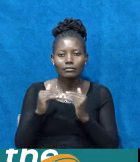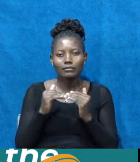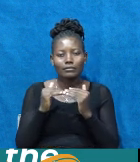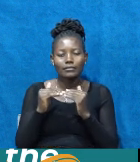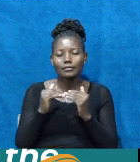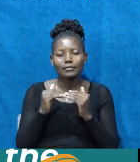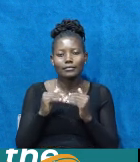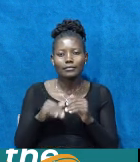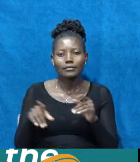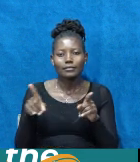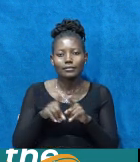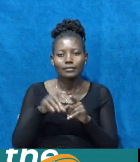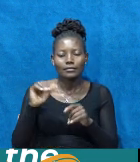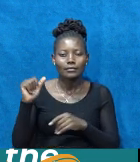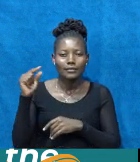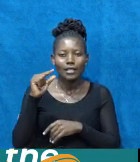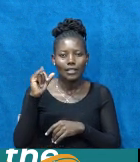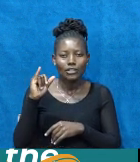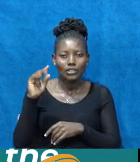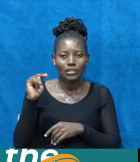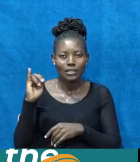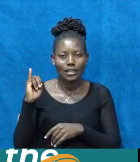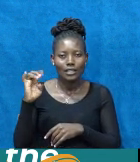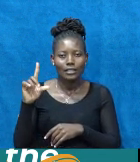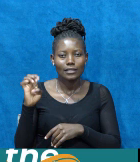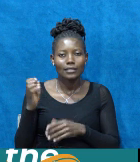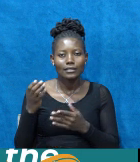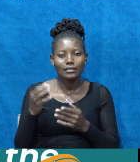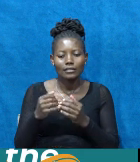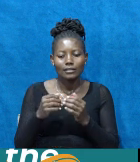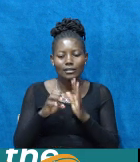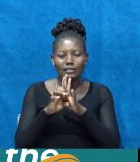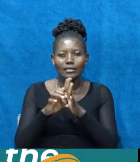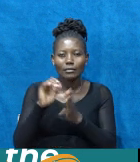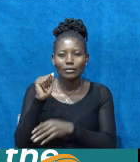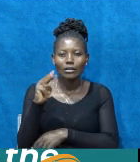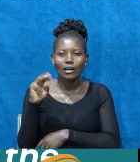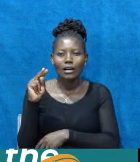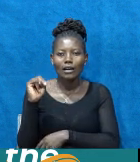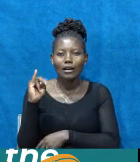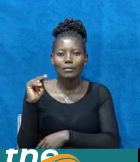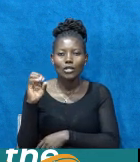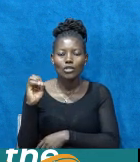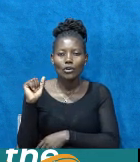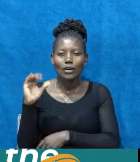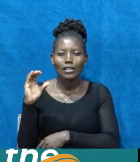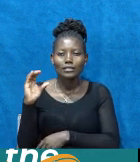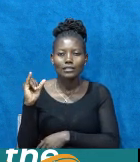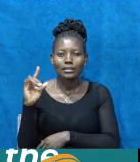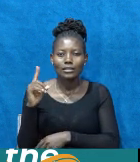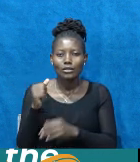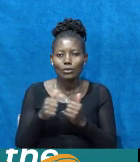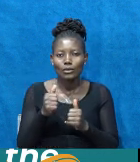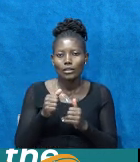ensuring that inflammation is kept to a minimum. Arginine are usually an amino acid